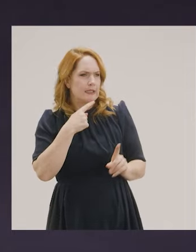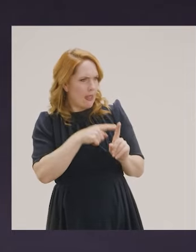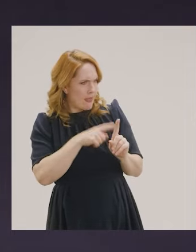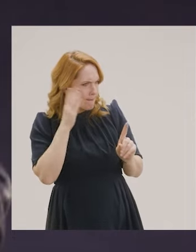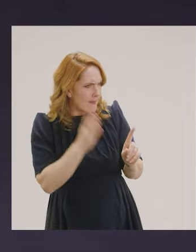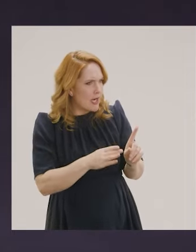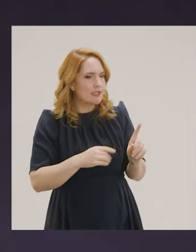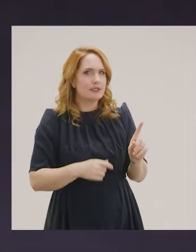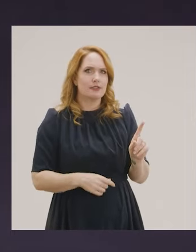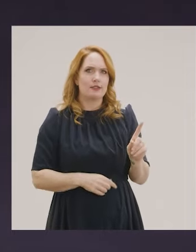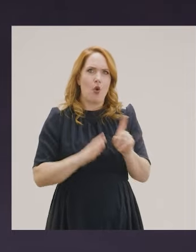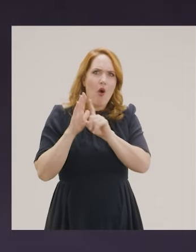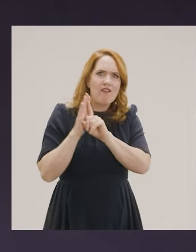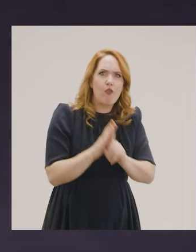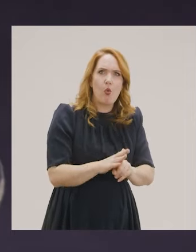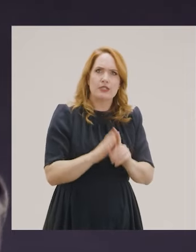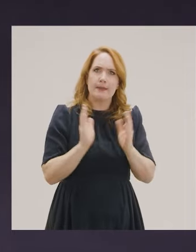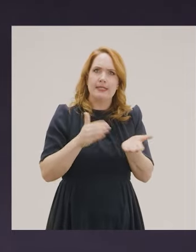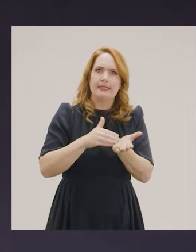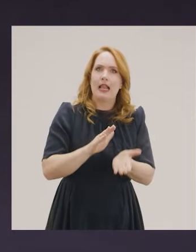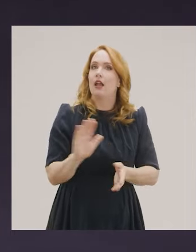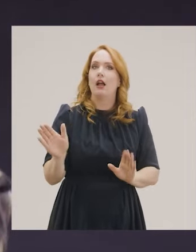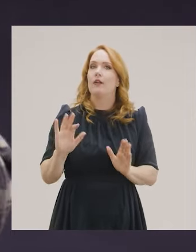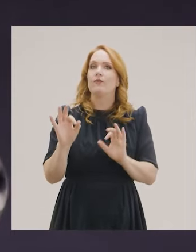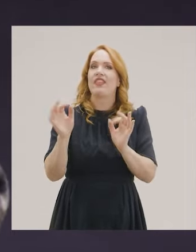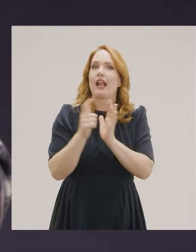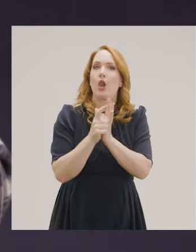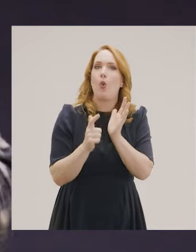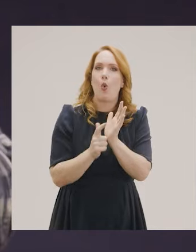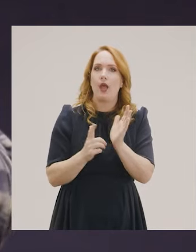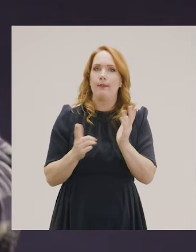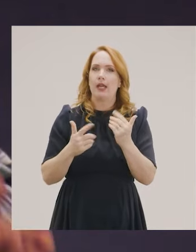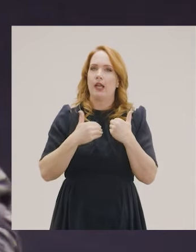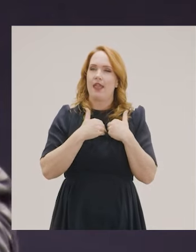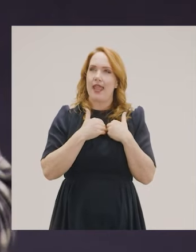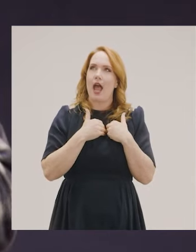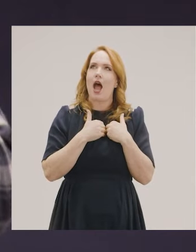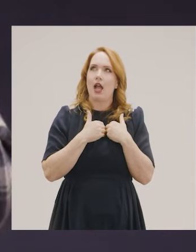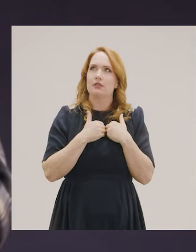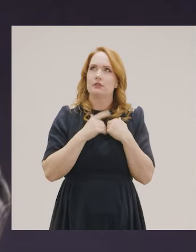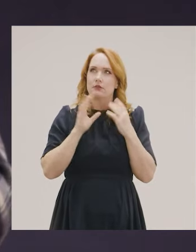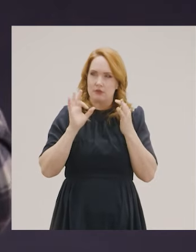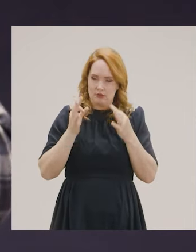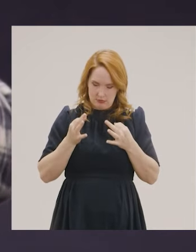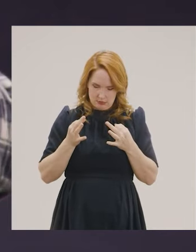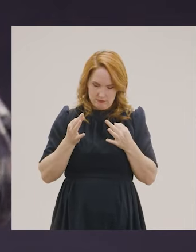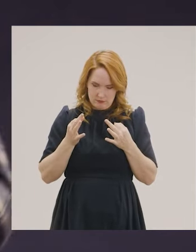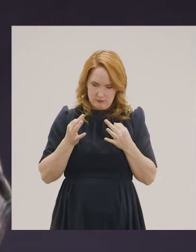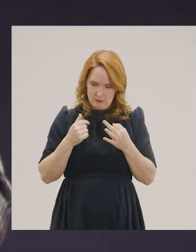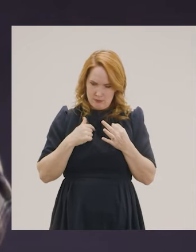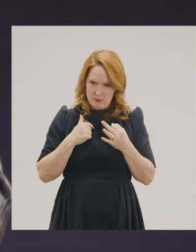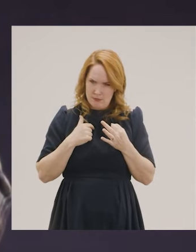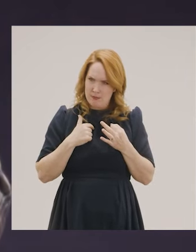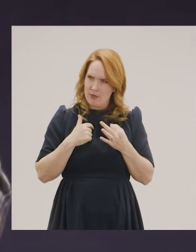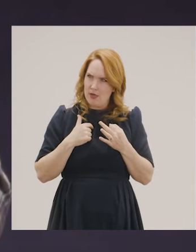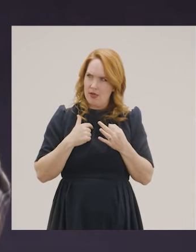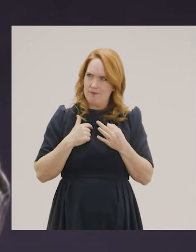what they did. Nobody asked them to do it. Nobody forced them to do it. There was no law that said they had to do it. There was something in their